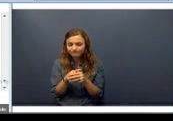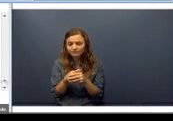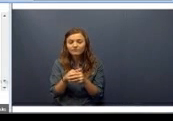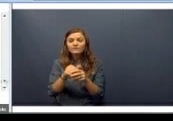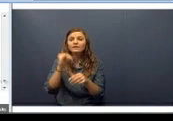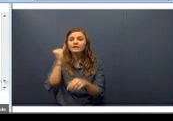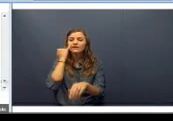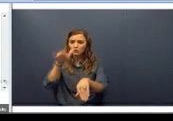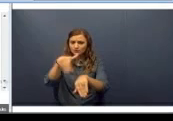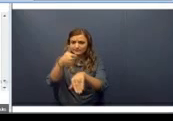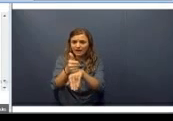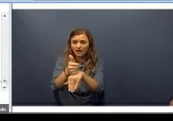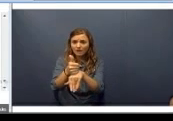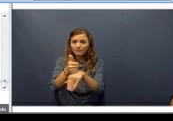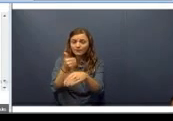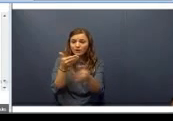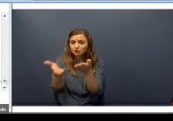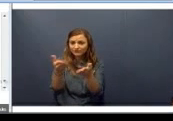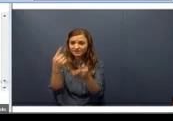individuals, setting up